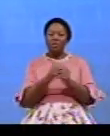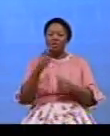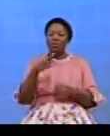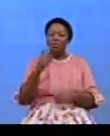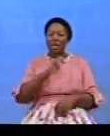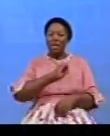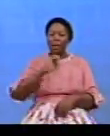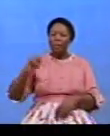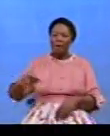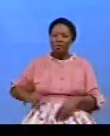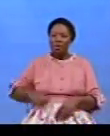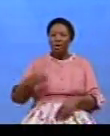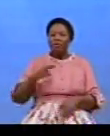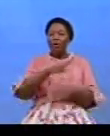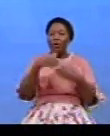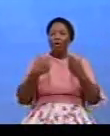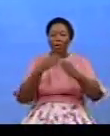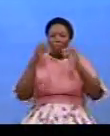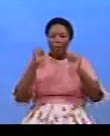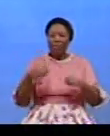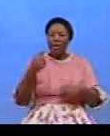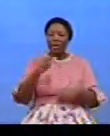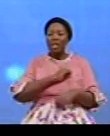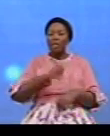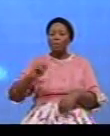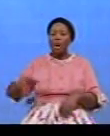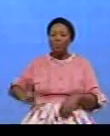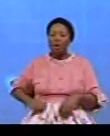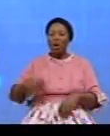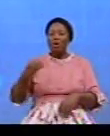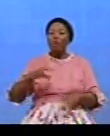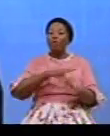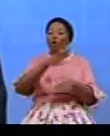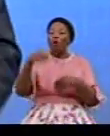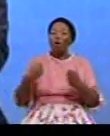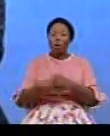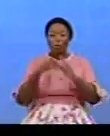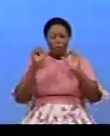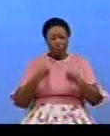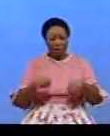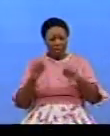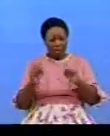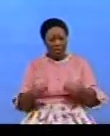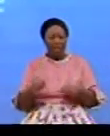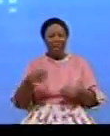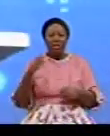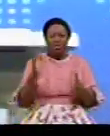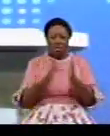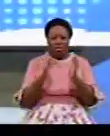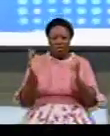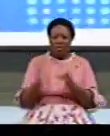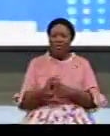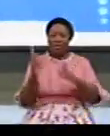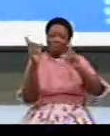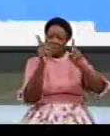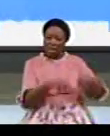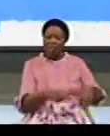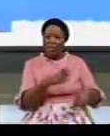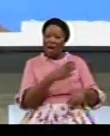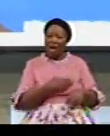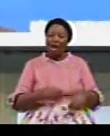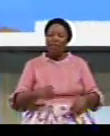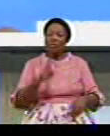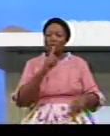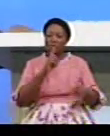30, verse 17. For I will restore health unto thee. The Lord will